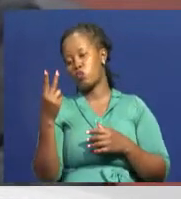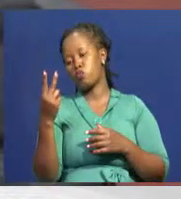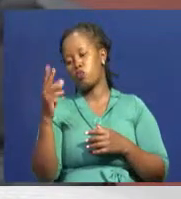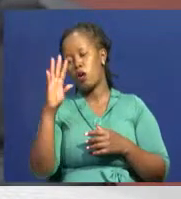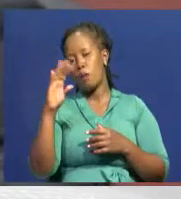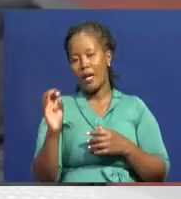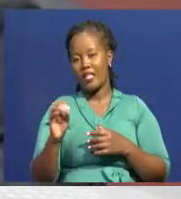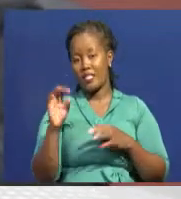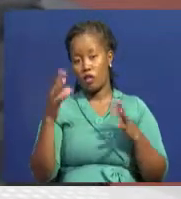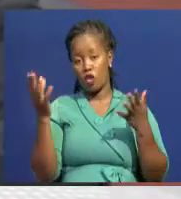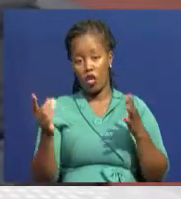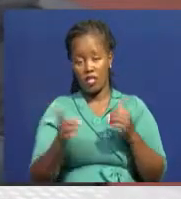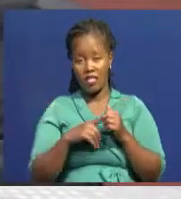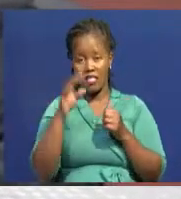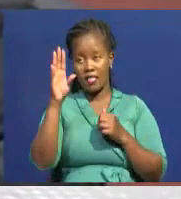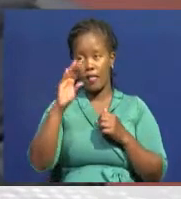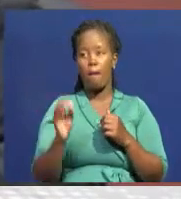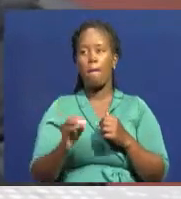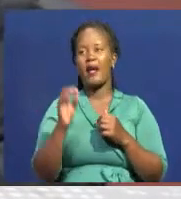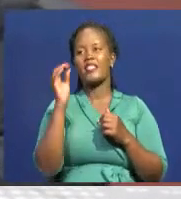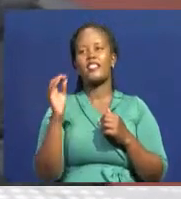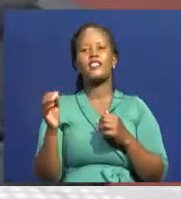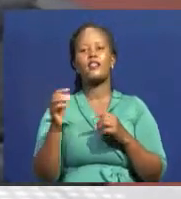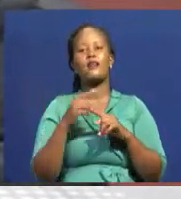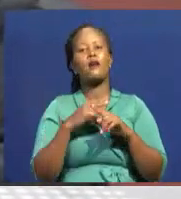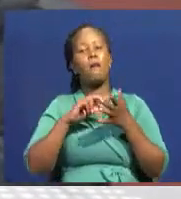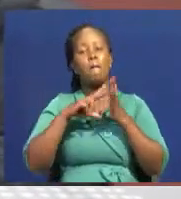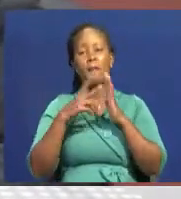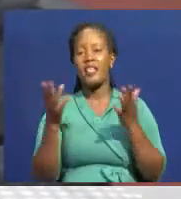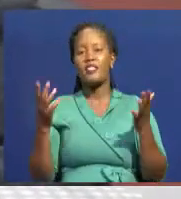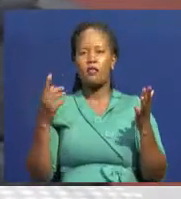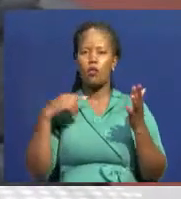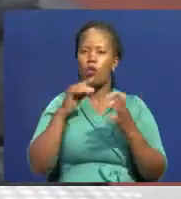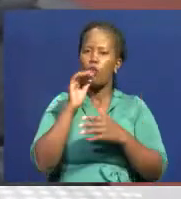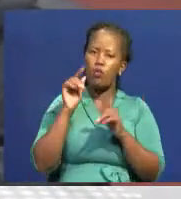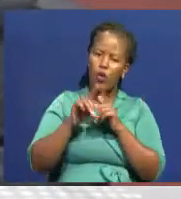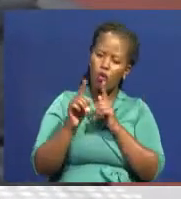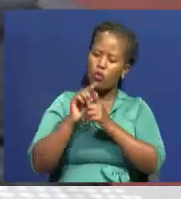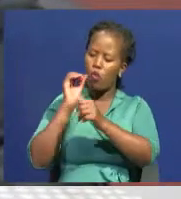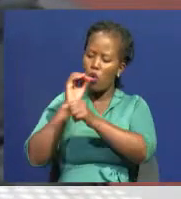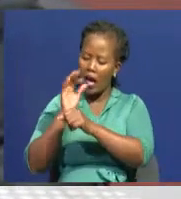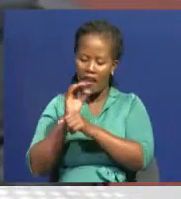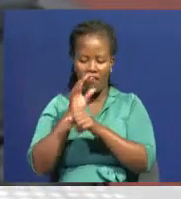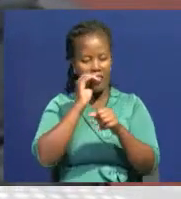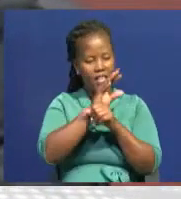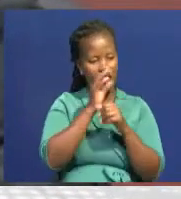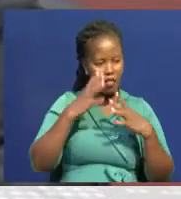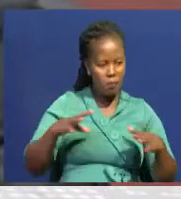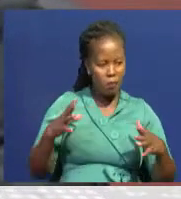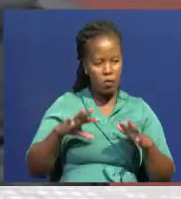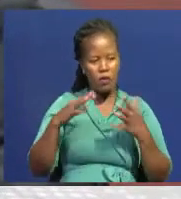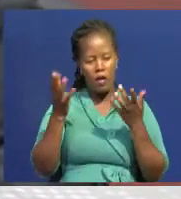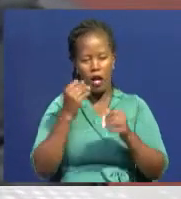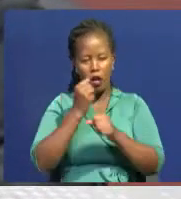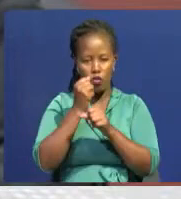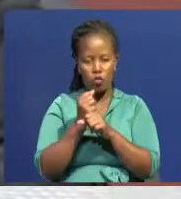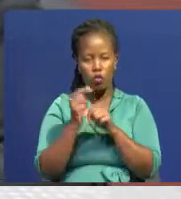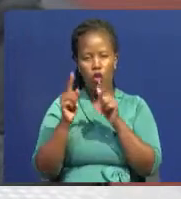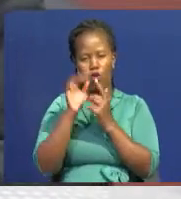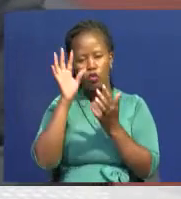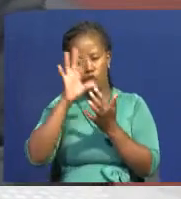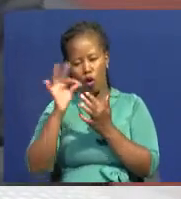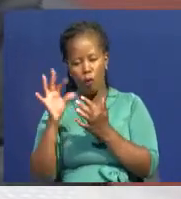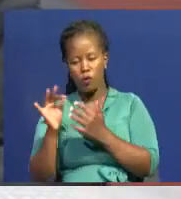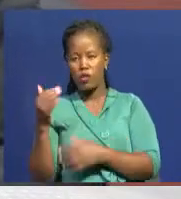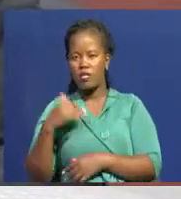Other places it could be maybe in that range. So you shop, we tell them how to shop around and look at all those kind of options.